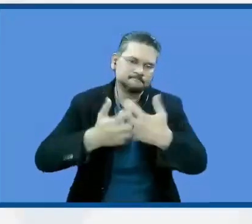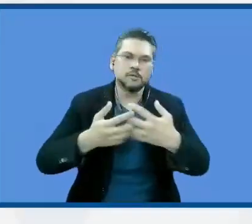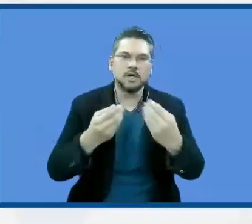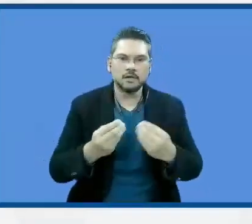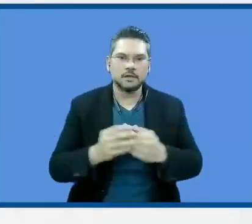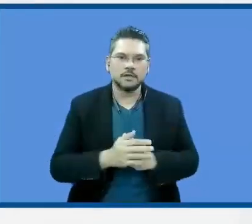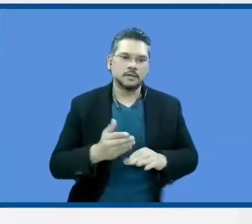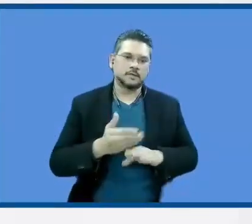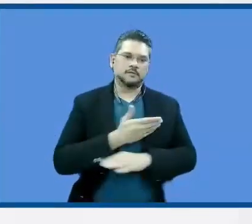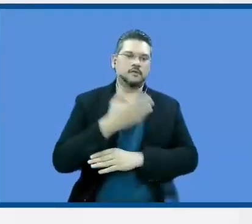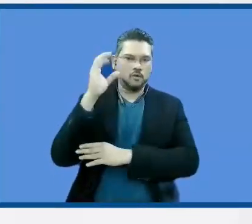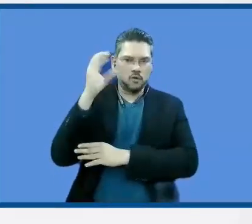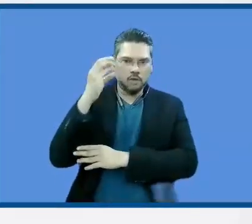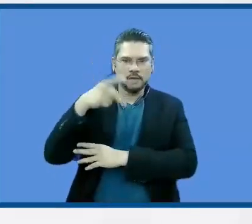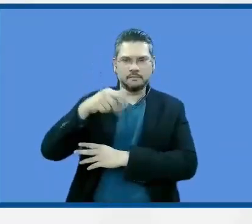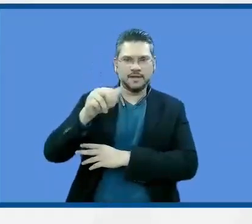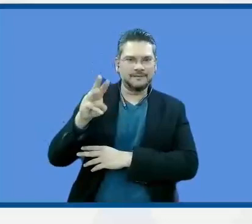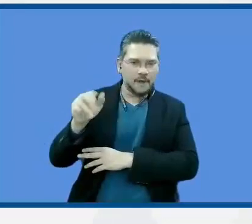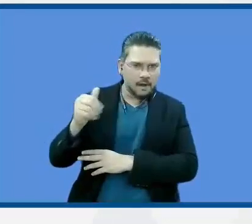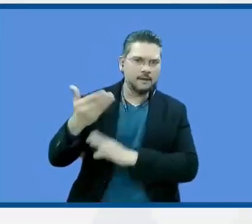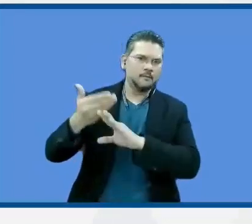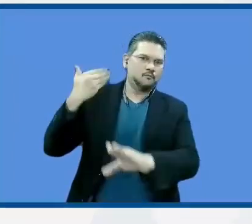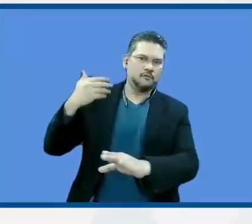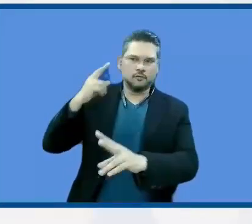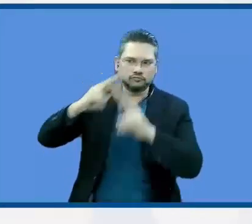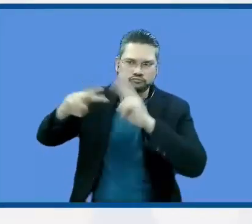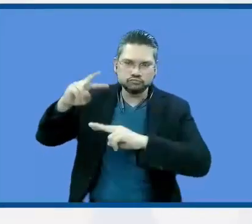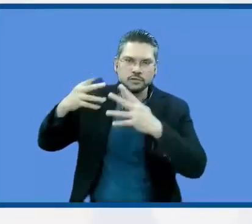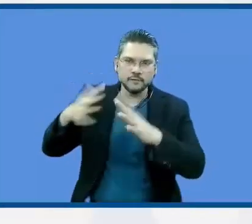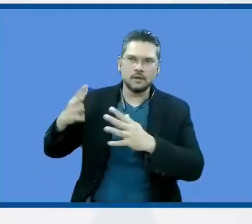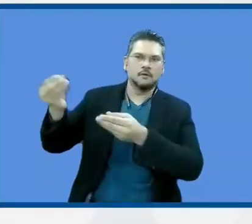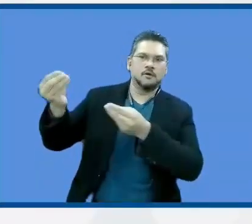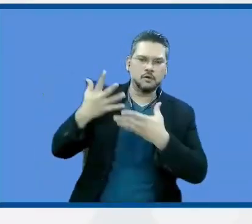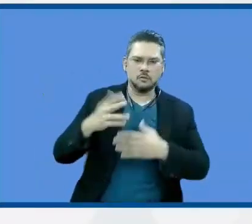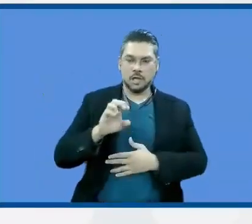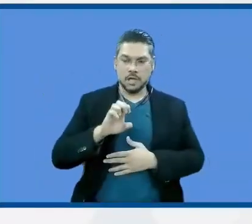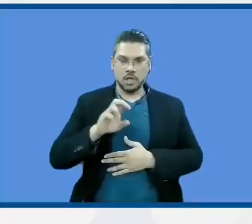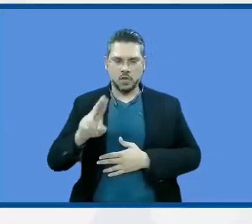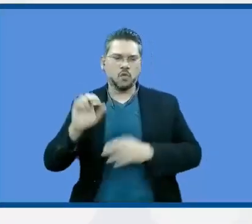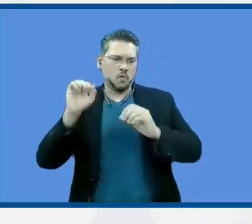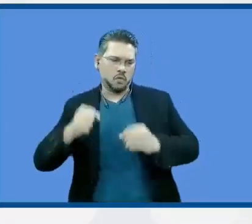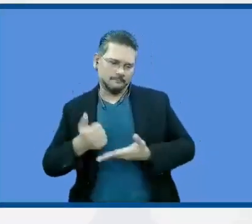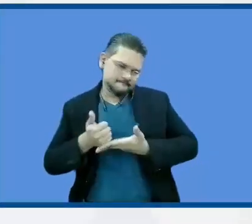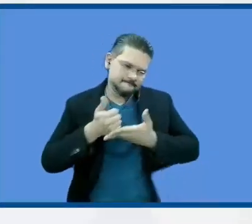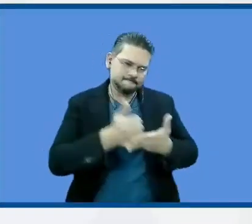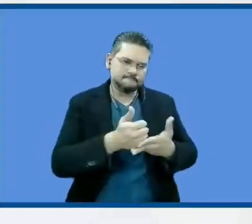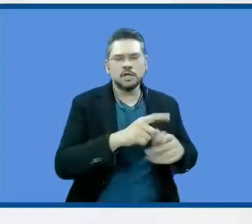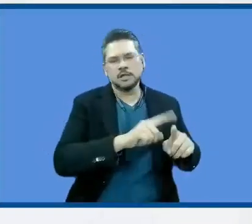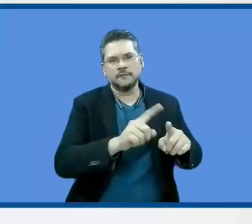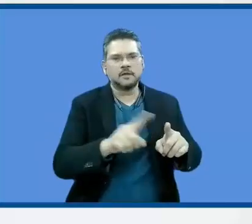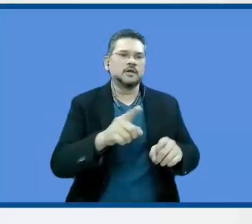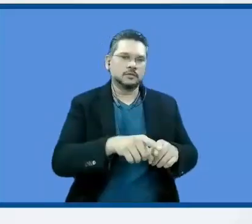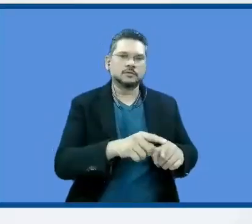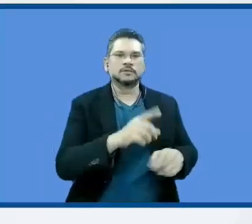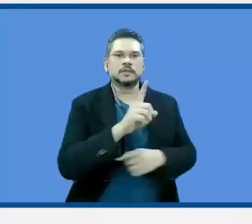last October. He came back convinced that the EU contribution can build on our disaster preparedness programs, on our civil protection mechanism, on